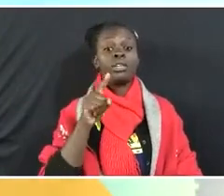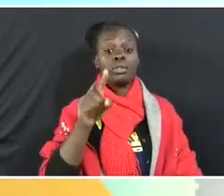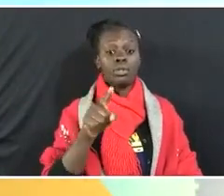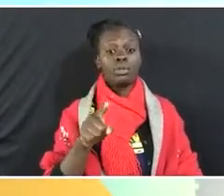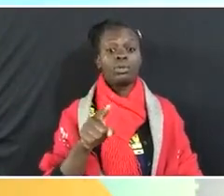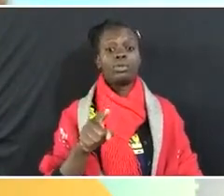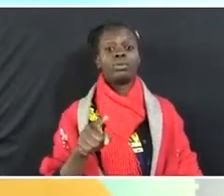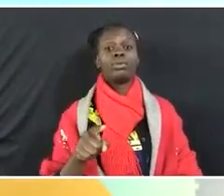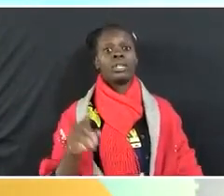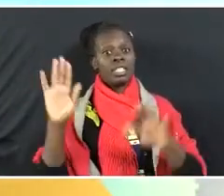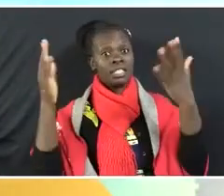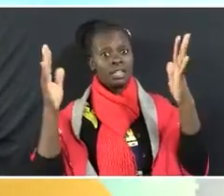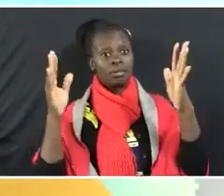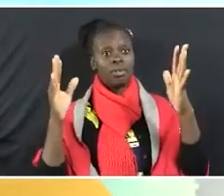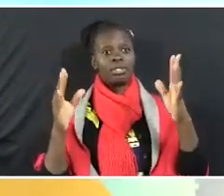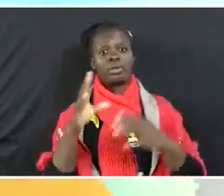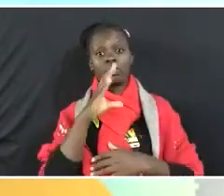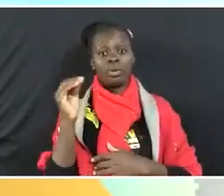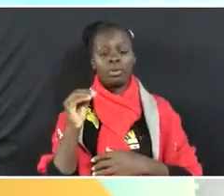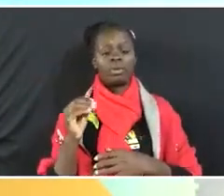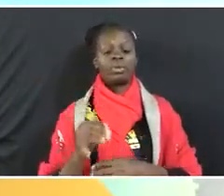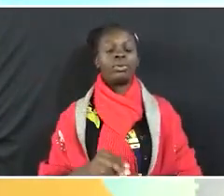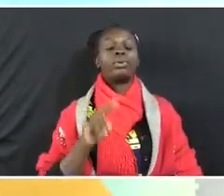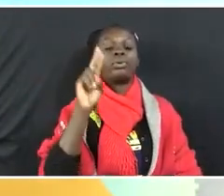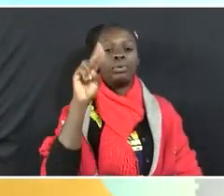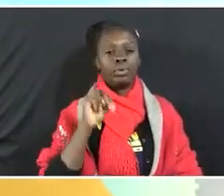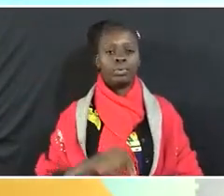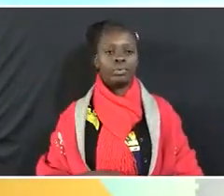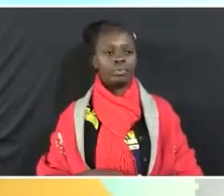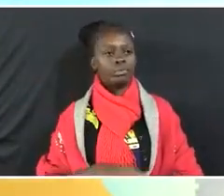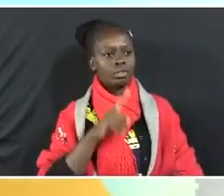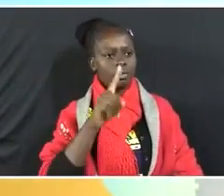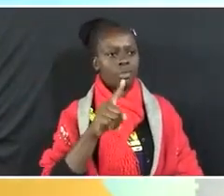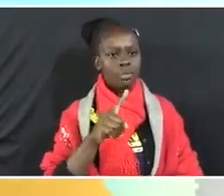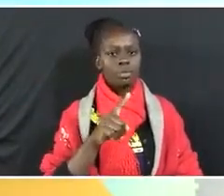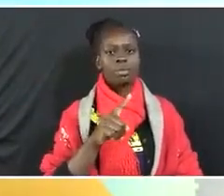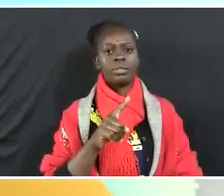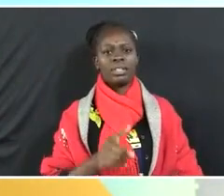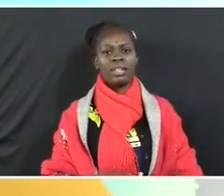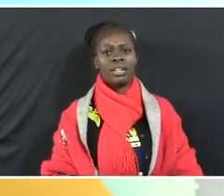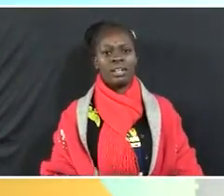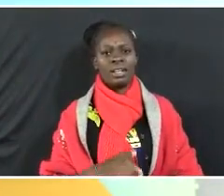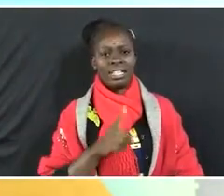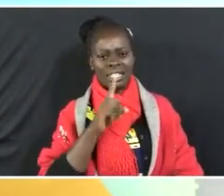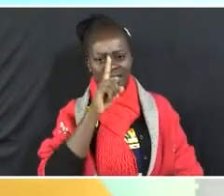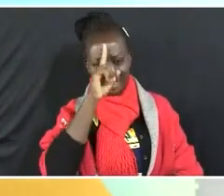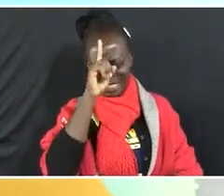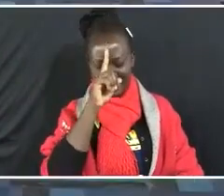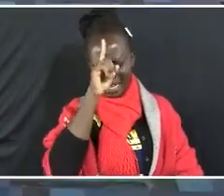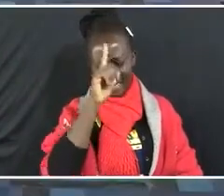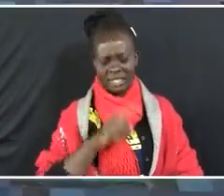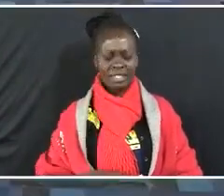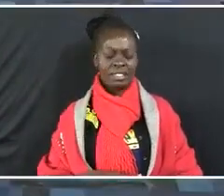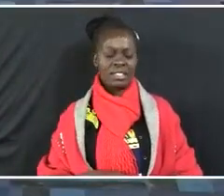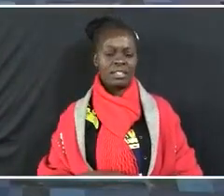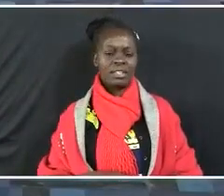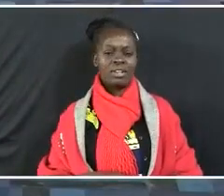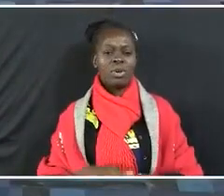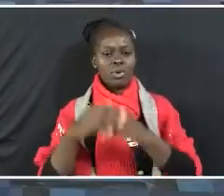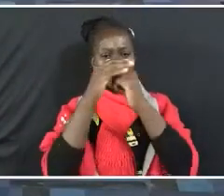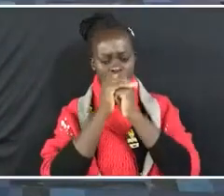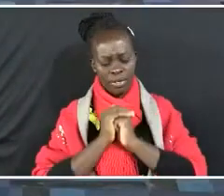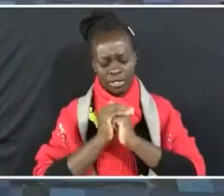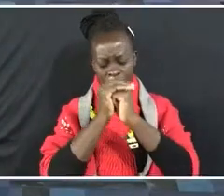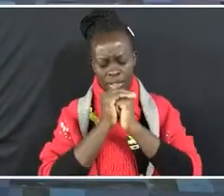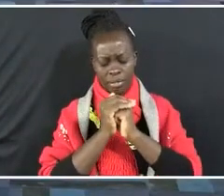Be a praying mother. Be a serious father. Come to church, spend time with God, so that when you tell your